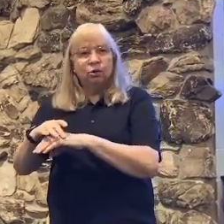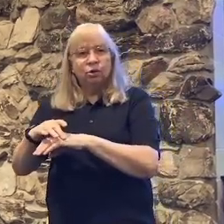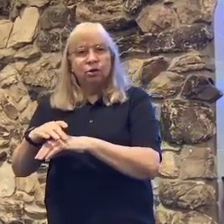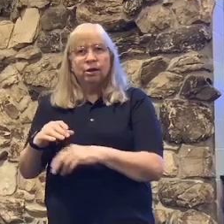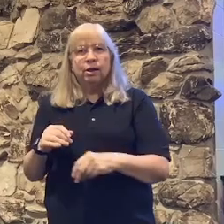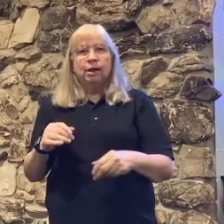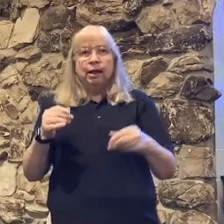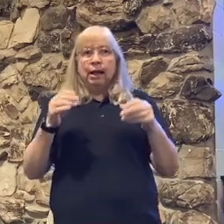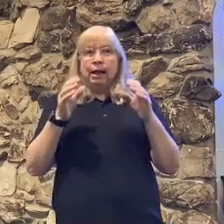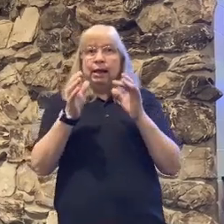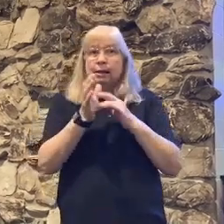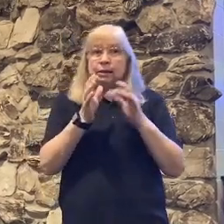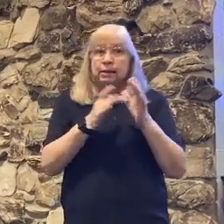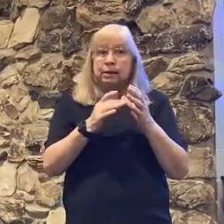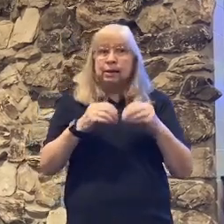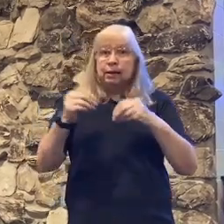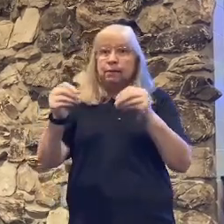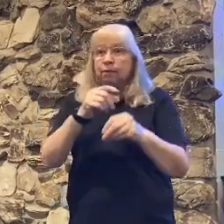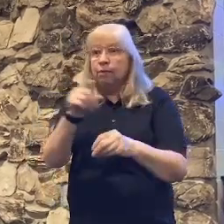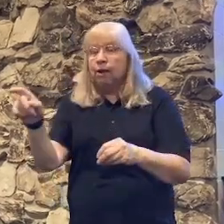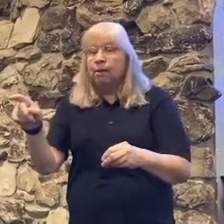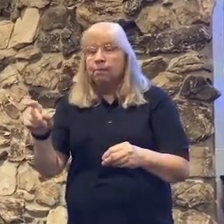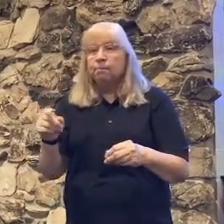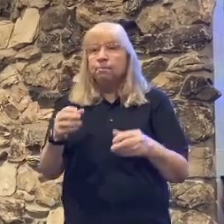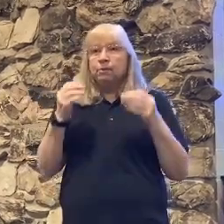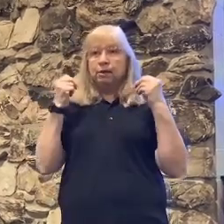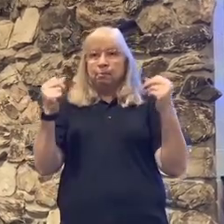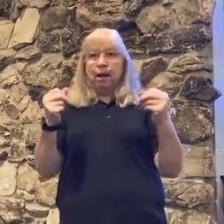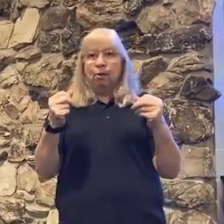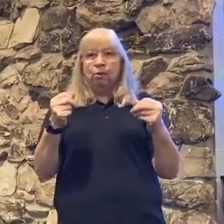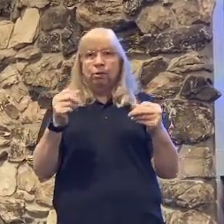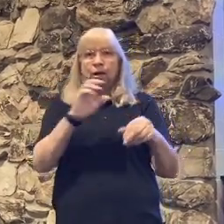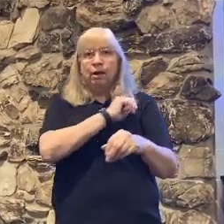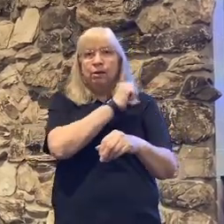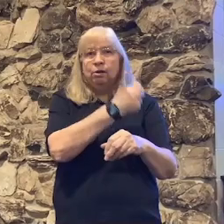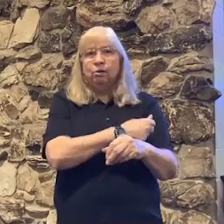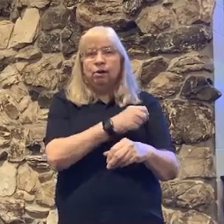Jesus can give them the power and authority that they need.